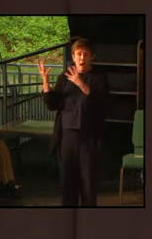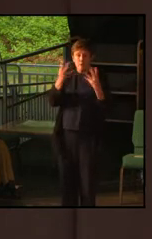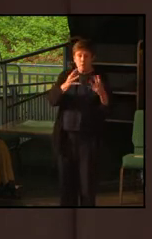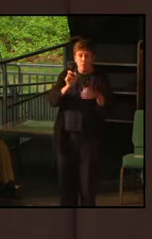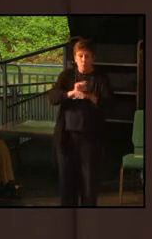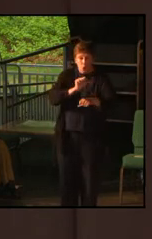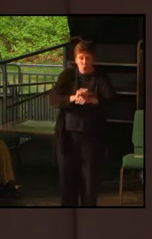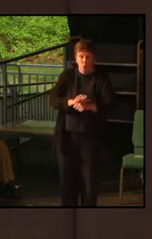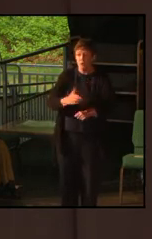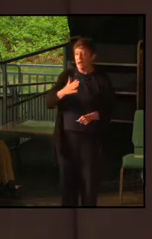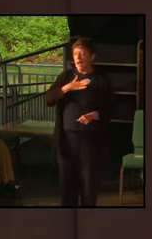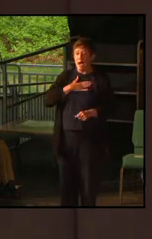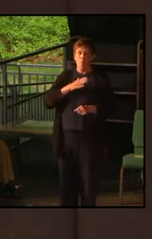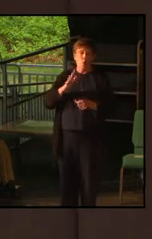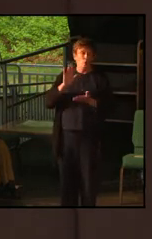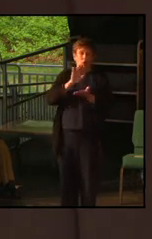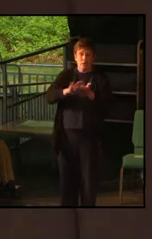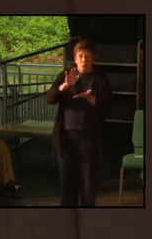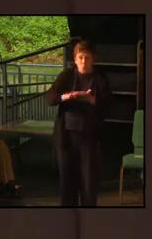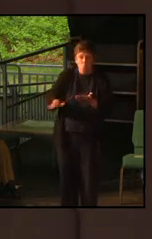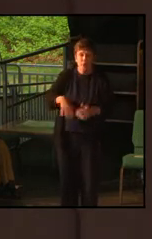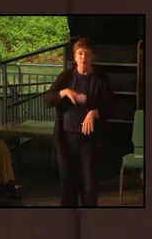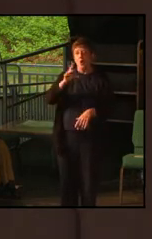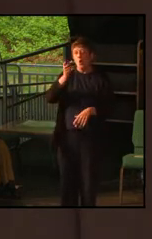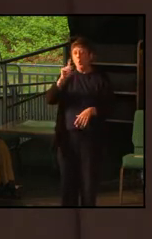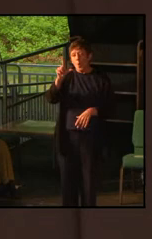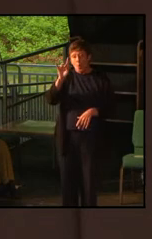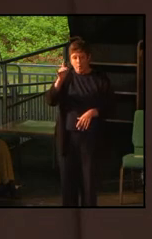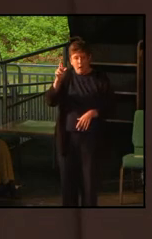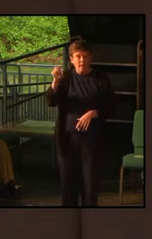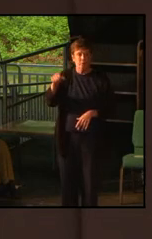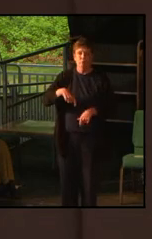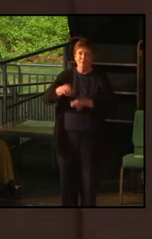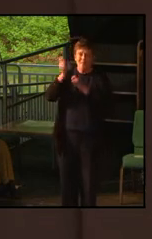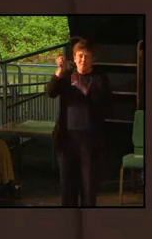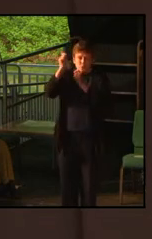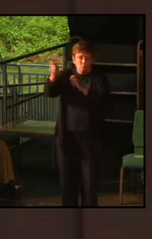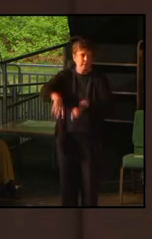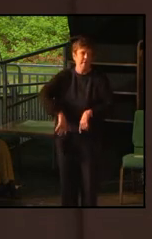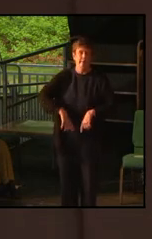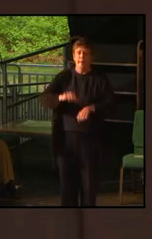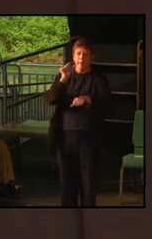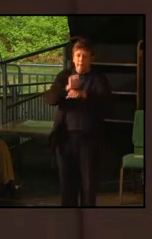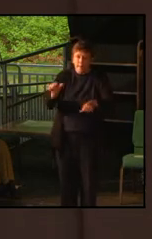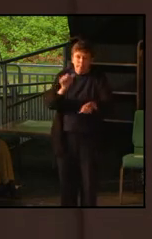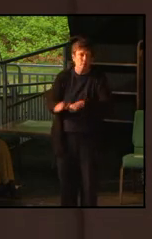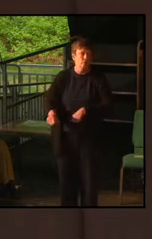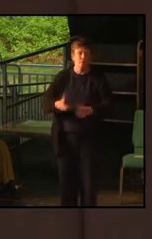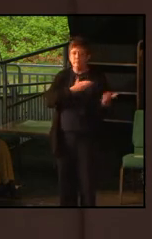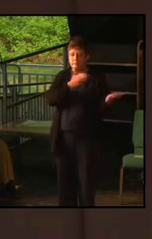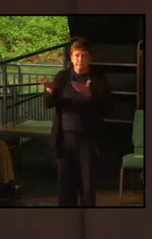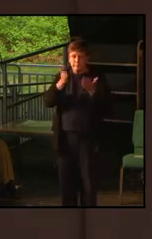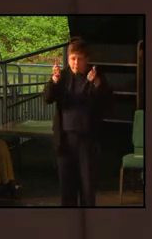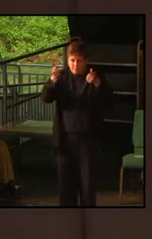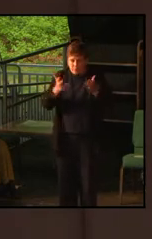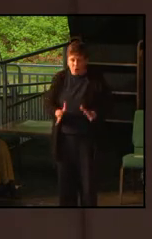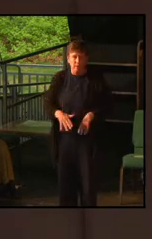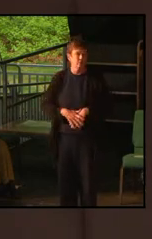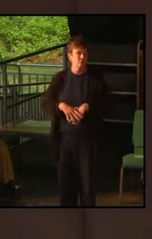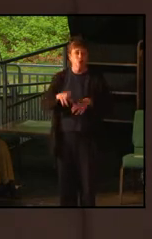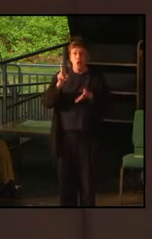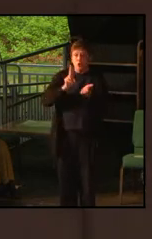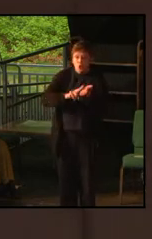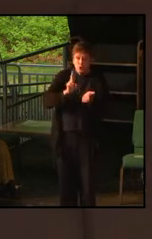custodians, our coal miners, our fishermen, our maids, the laborers, the delivery drivers, the steel workers, and